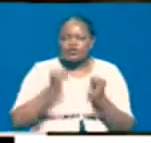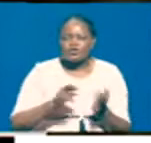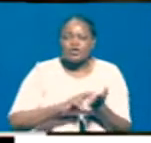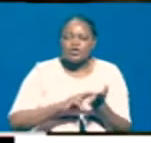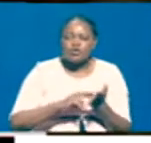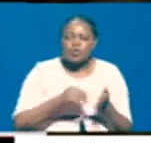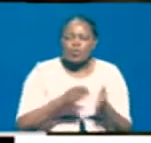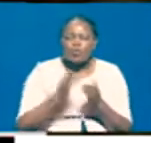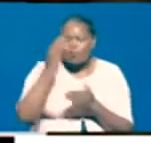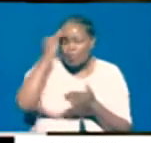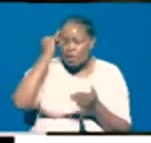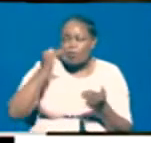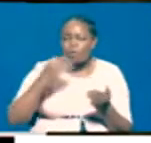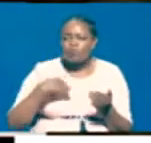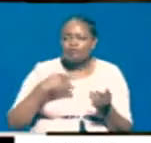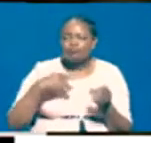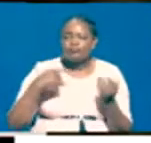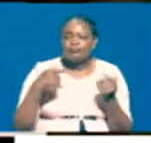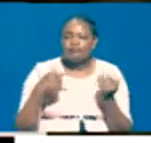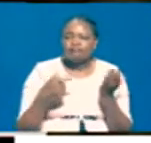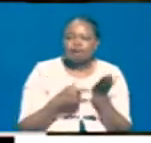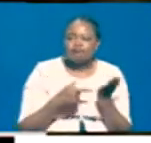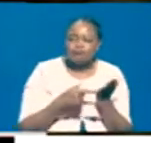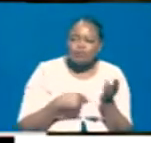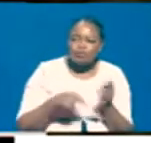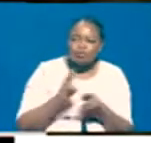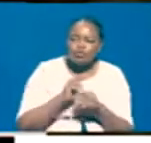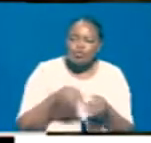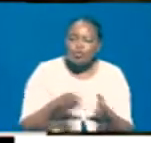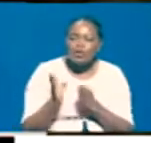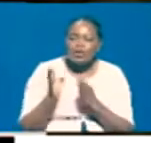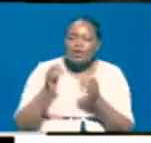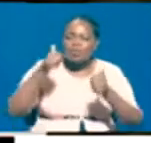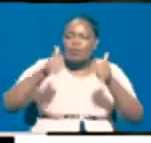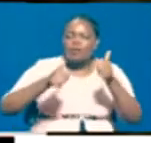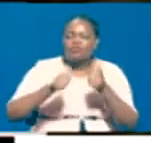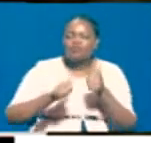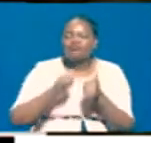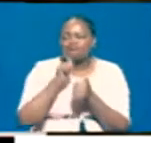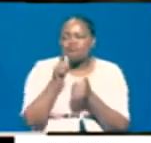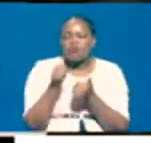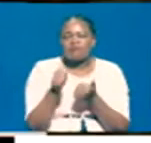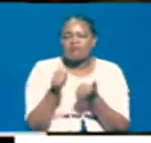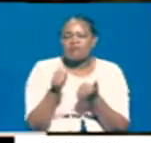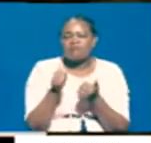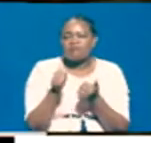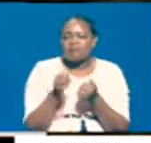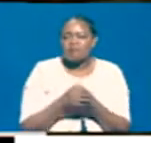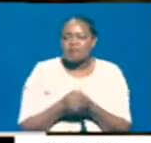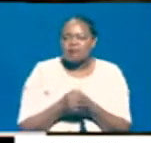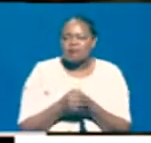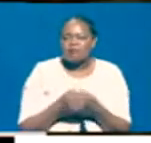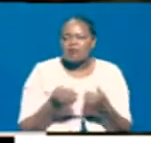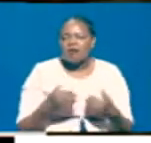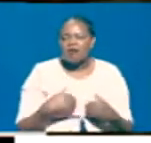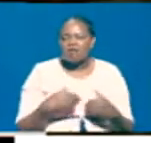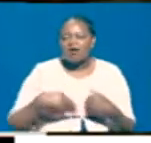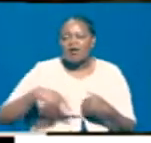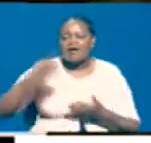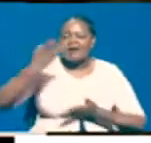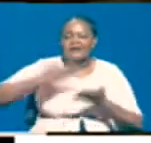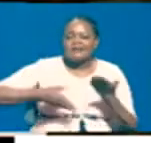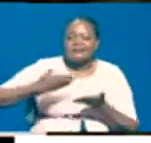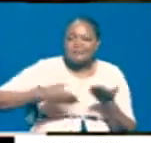want to go digital. We want to use platforms which do not necessarily have to have a high interaction